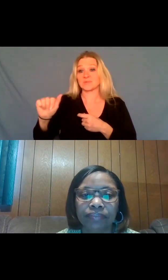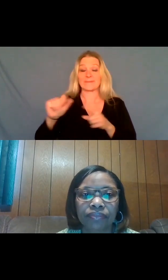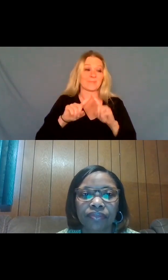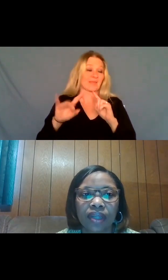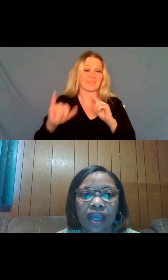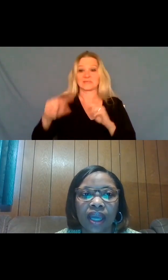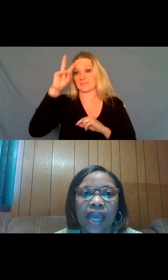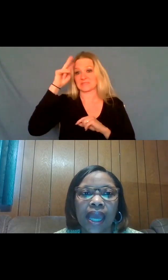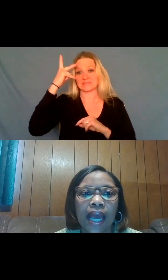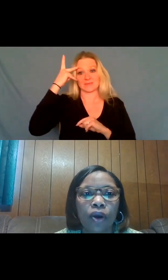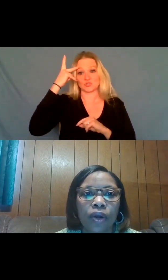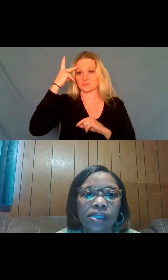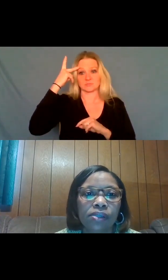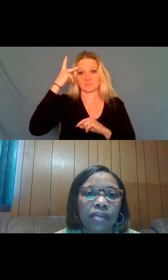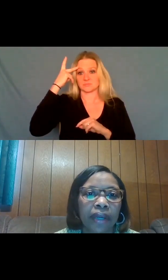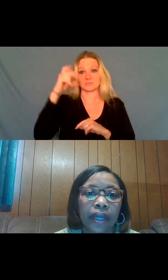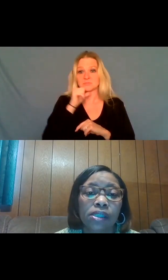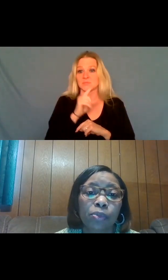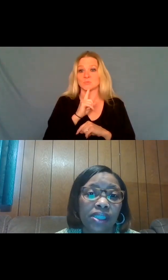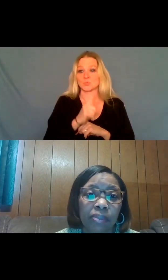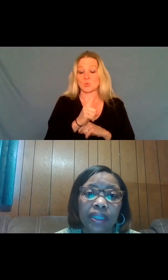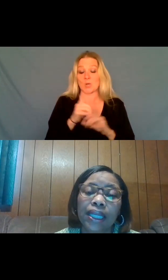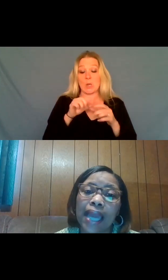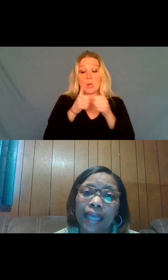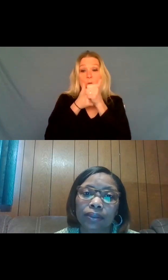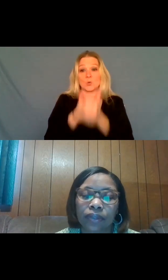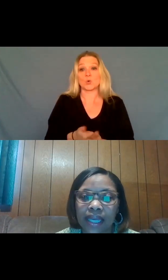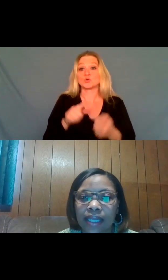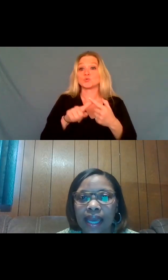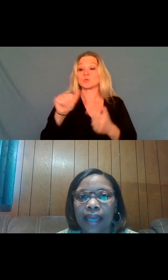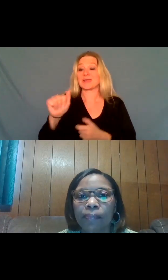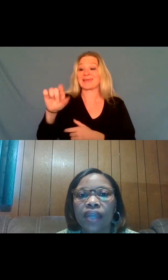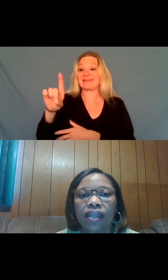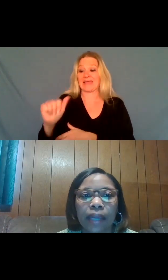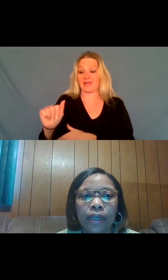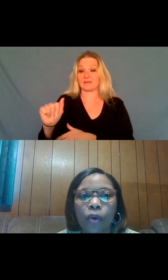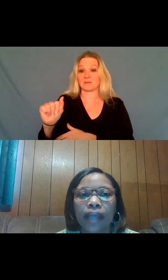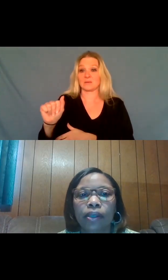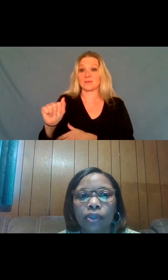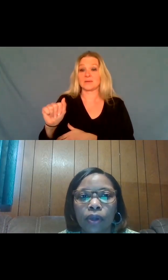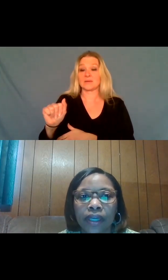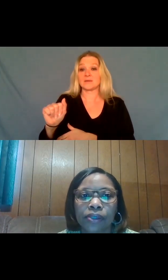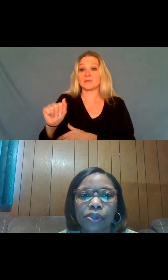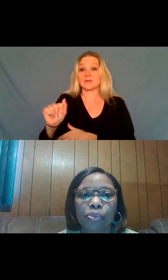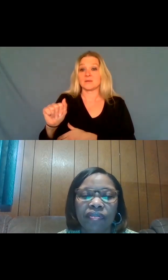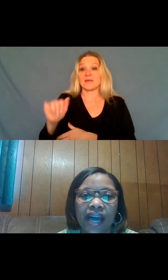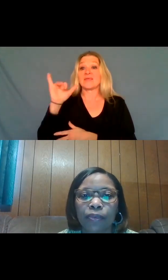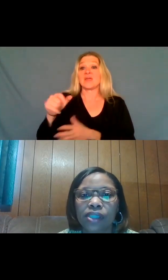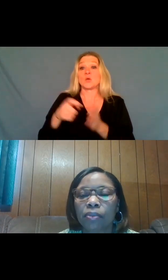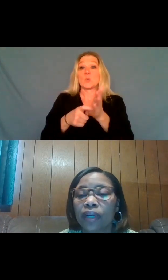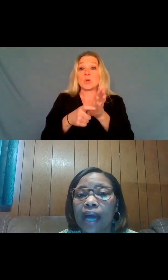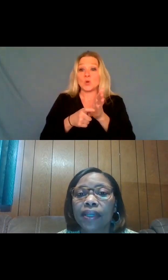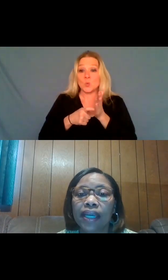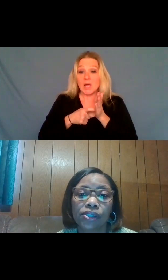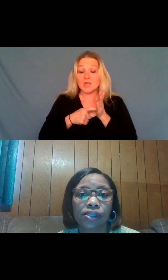misconception. According to the Americans with Disability Act, or the ADA, they require employers to provide